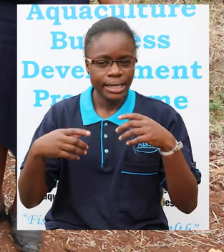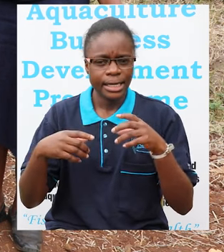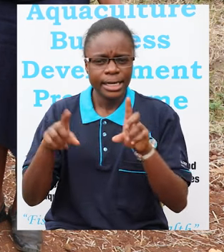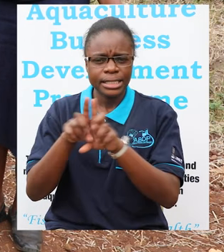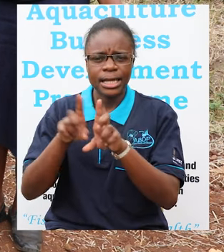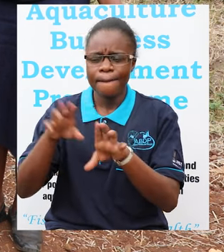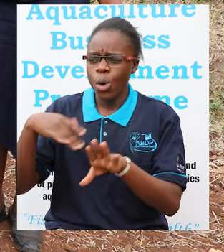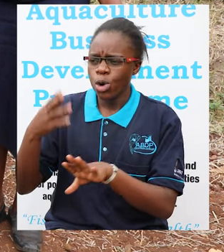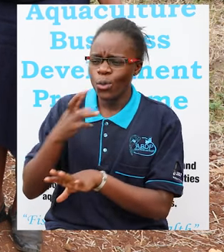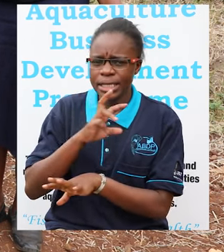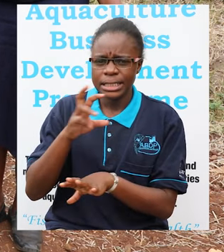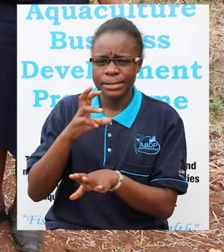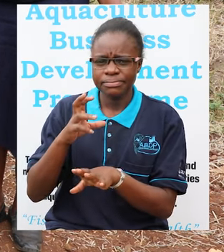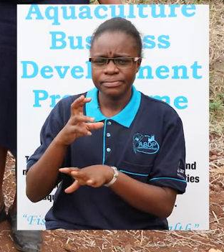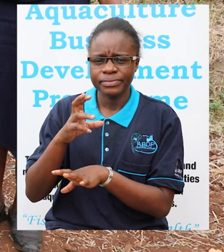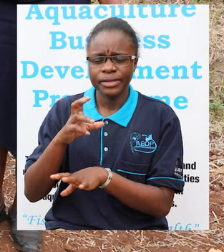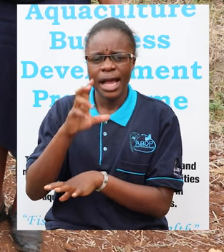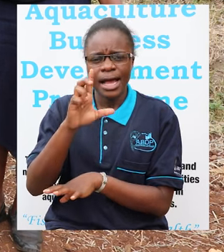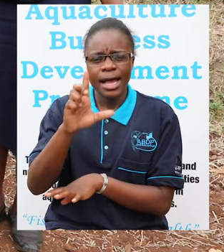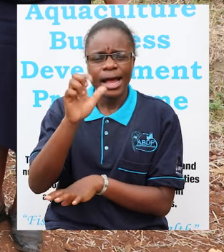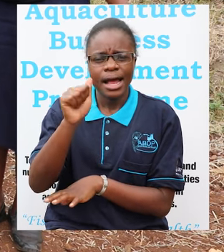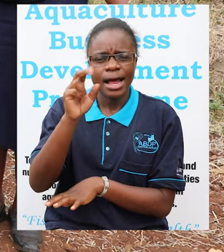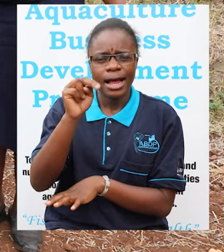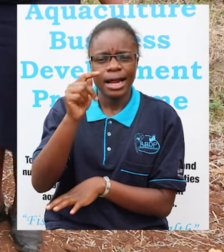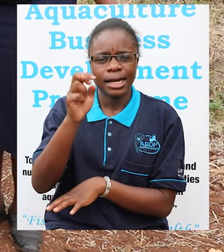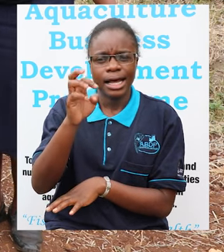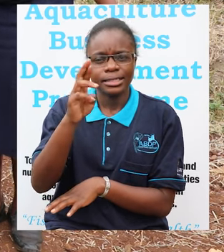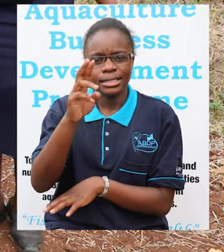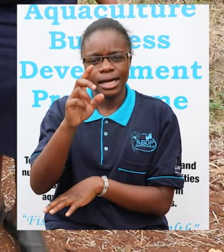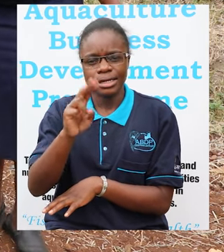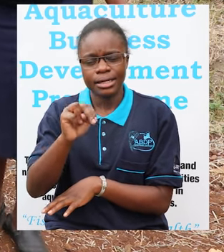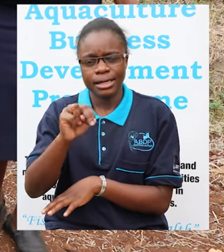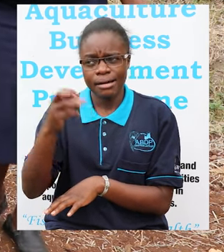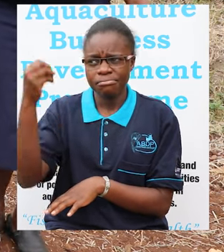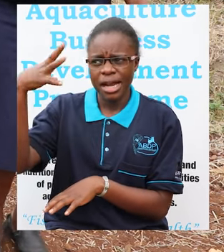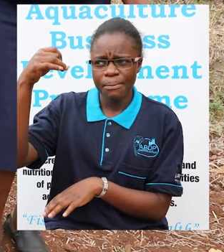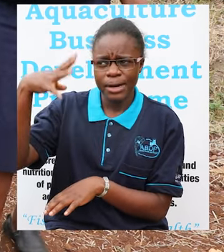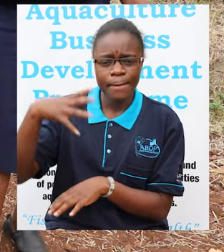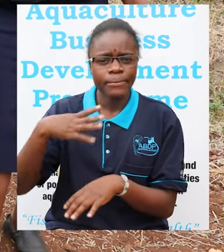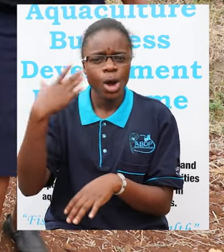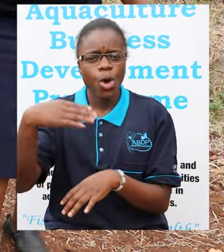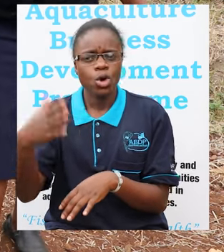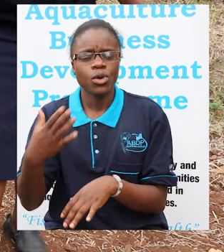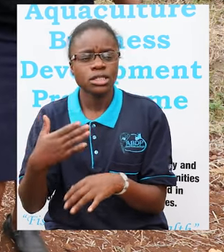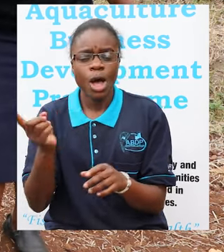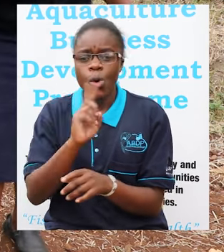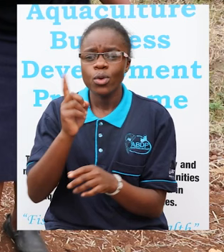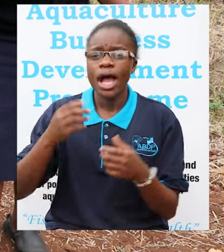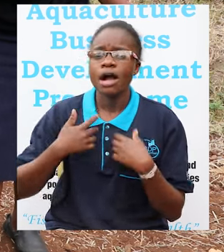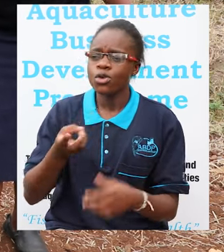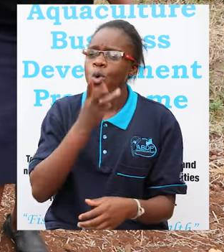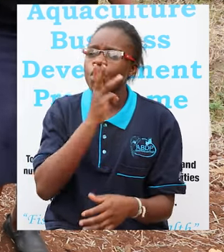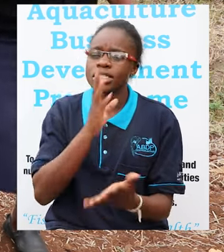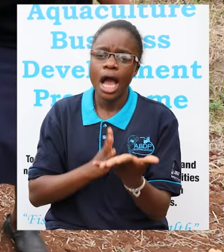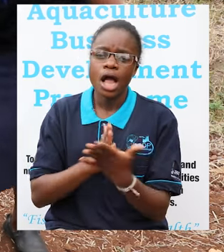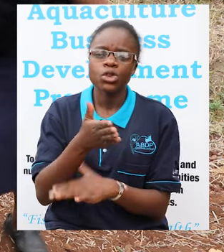stove, in a lantern lamp, whereby the water is taken to the plant through capillary